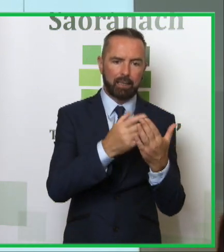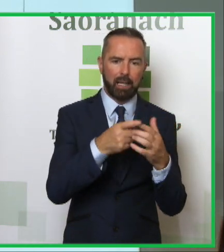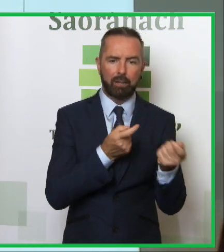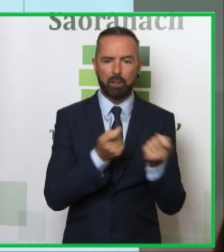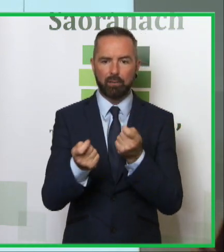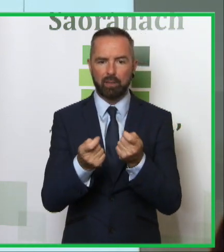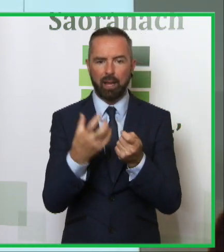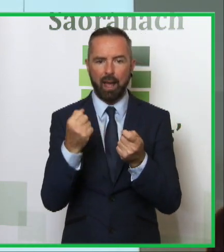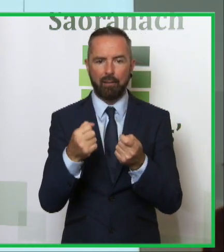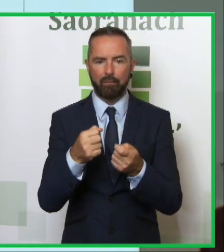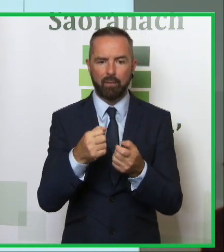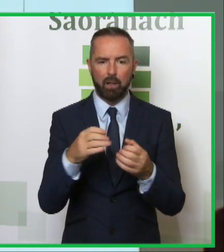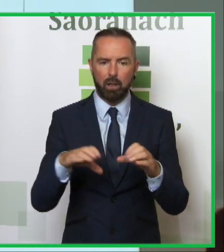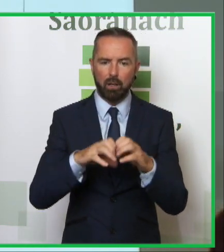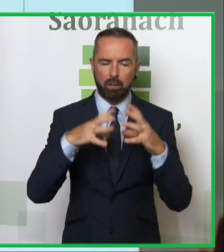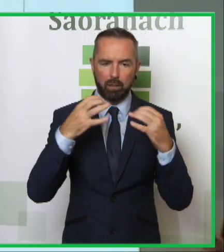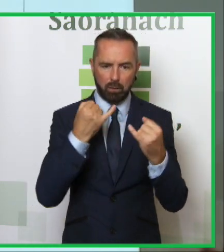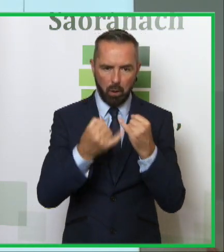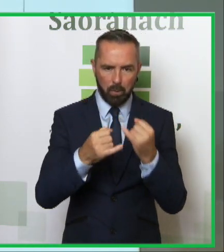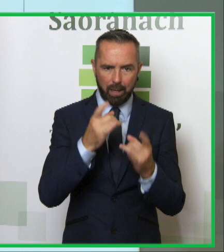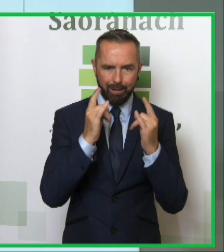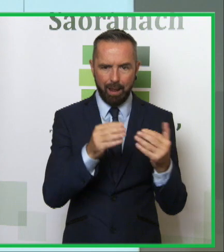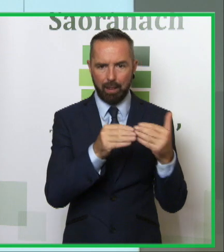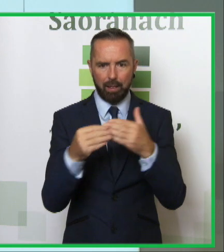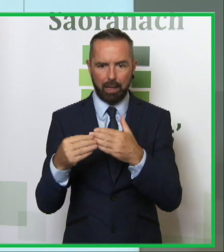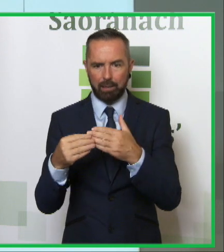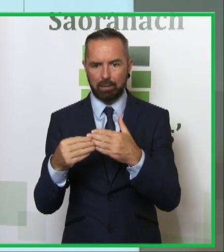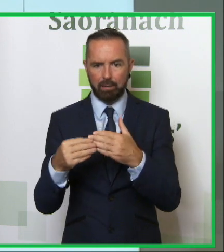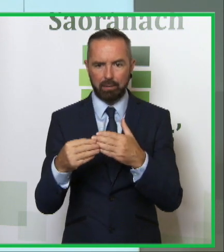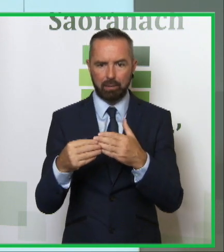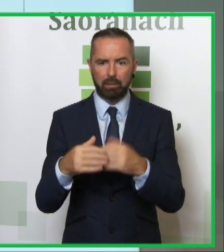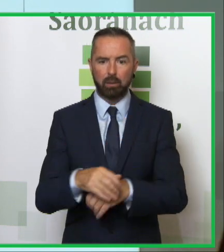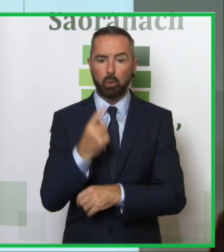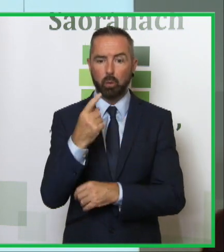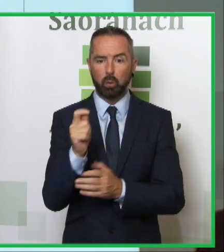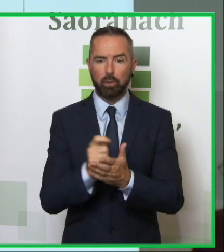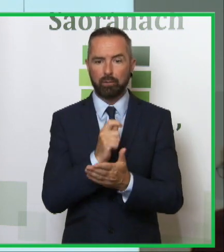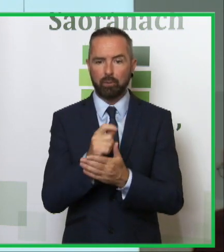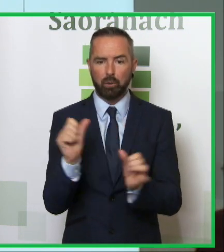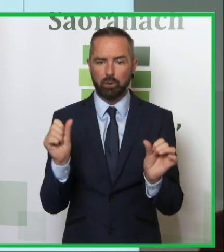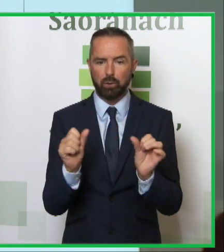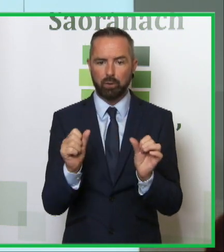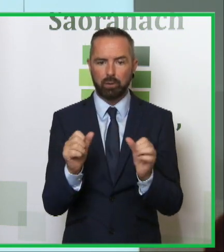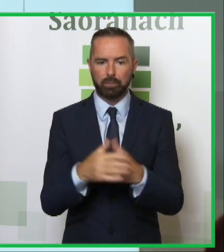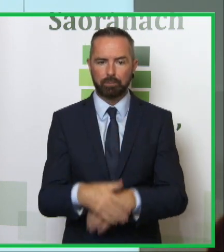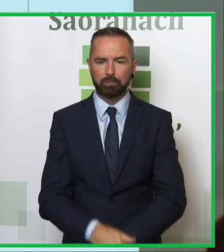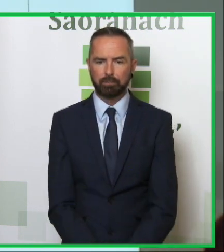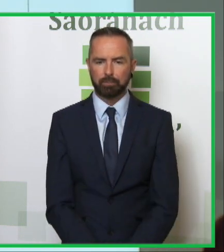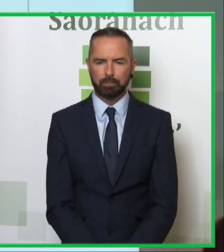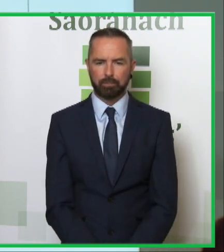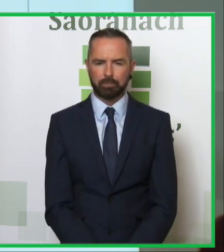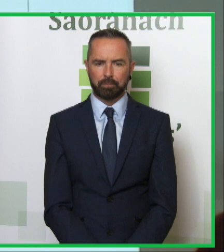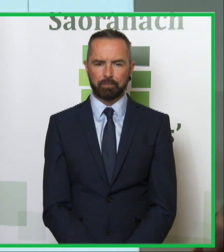health-led, albeit by a bigger margin this time, but still not quite the quota. It's 1 vote short, is the consensus